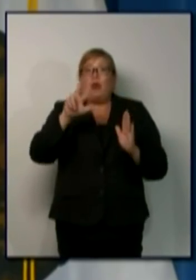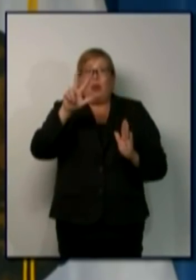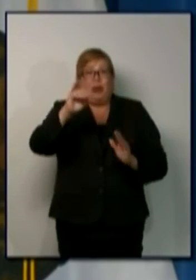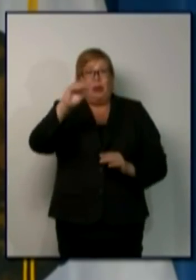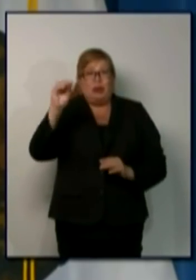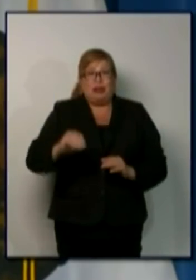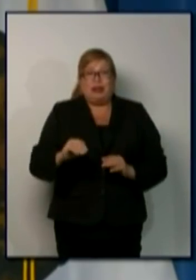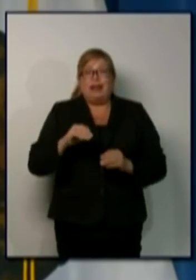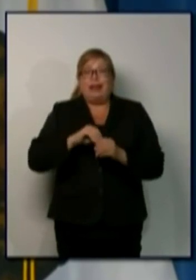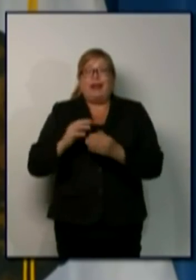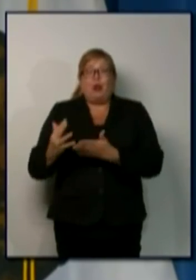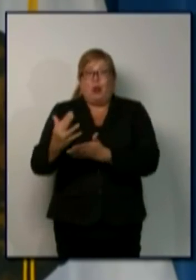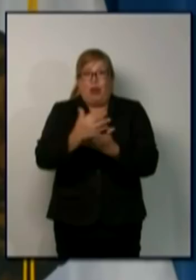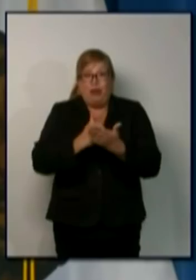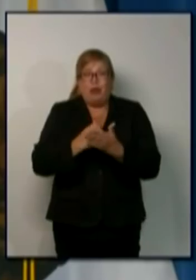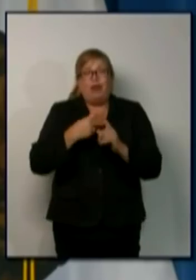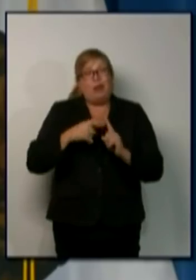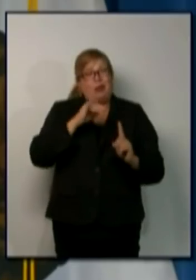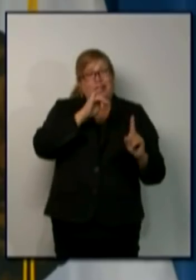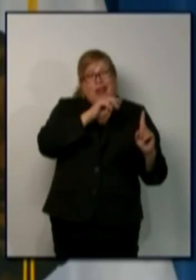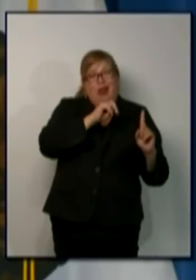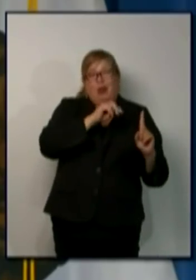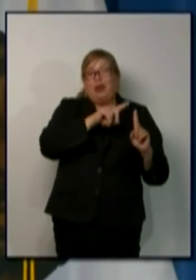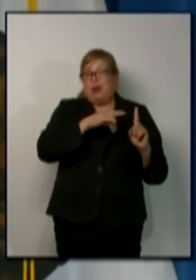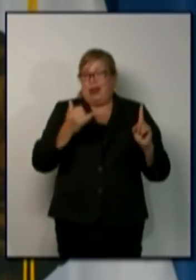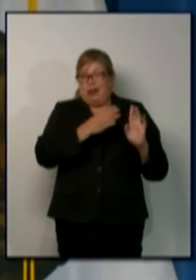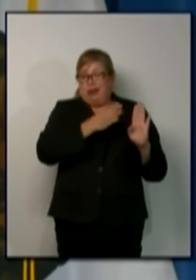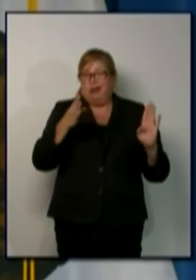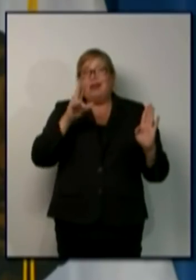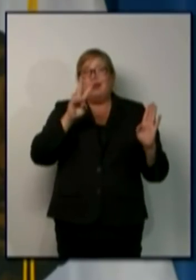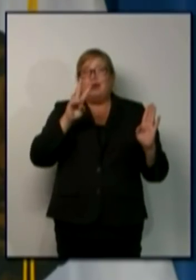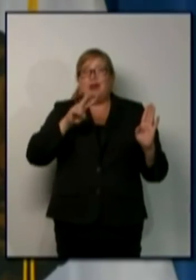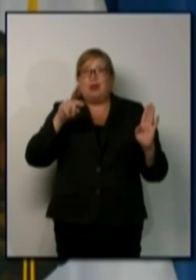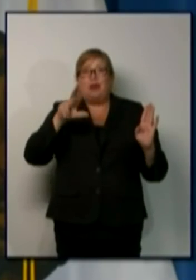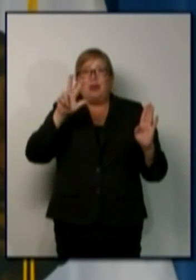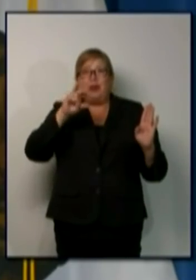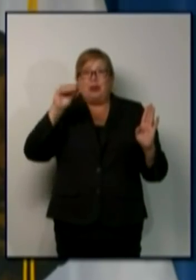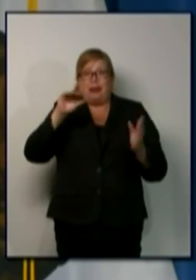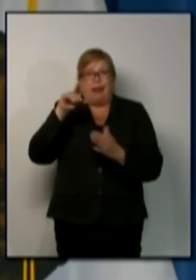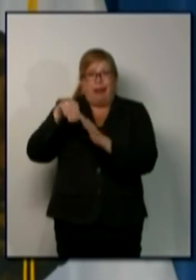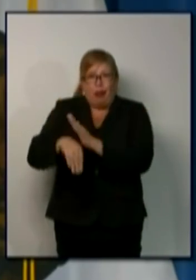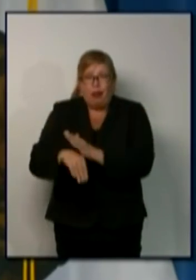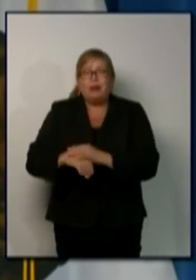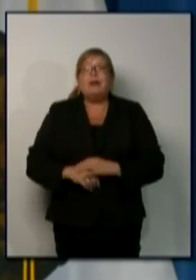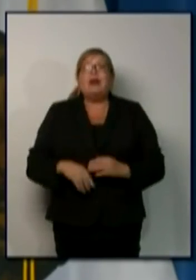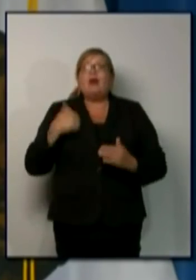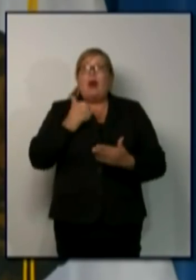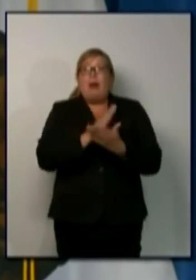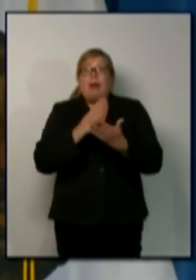22.3% in revenue from the January budget. The budget we put out today is